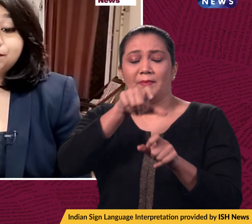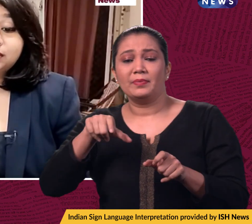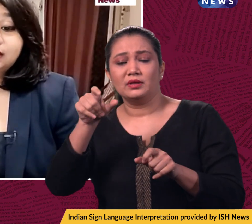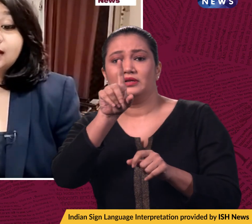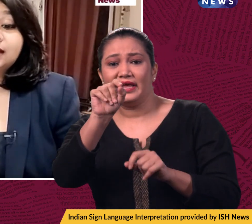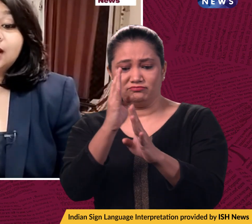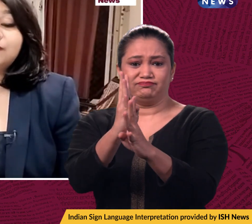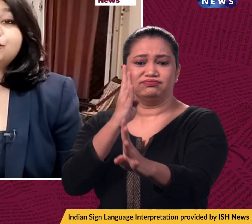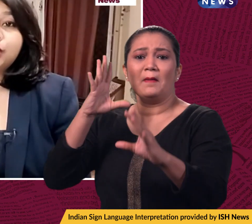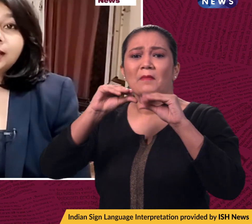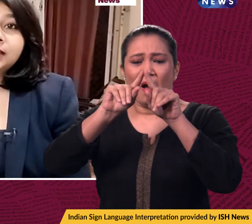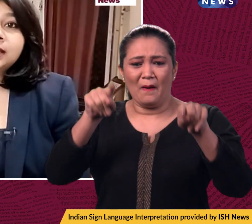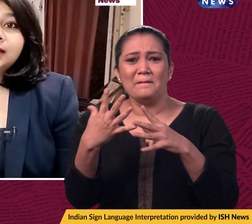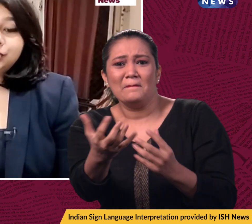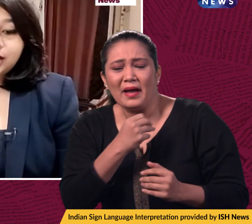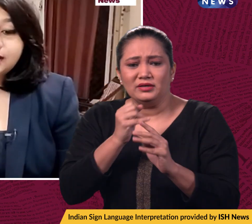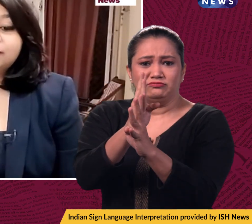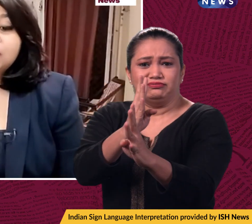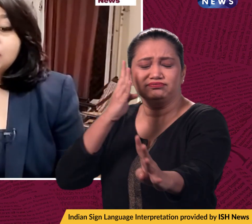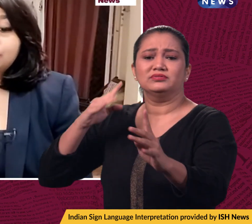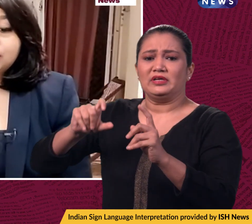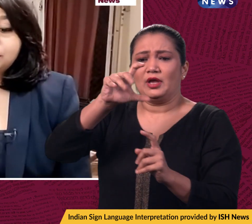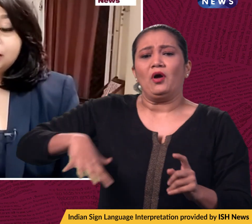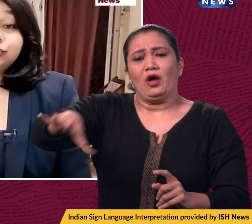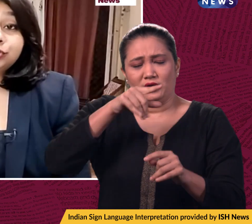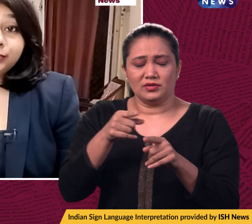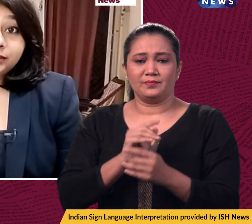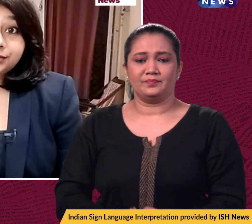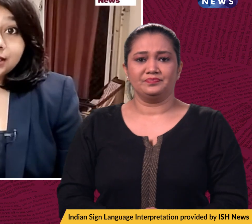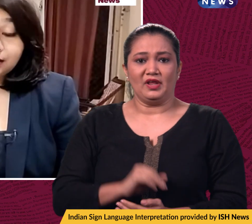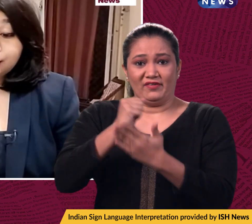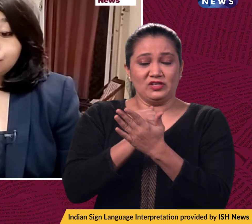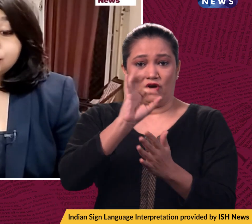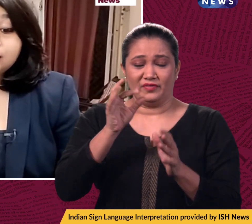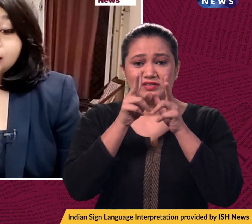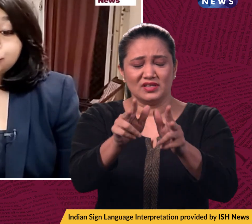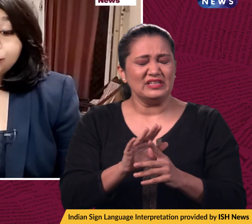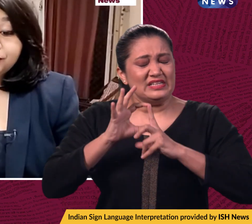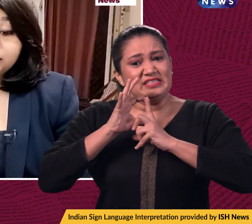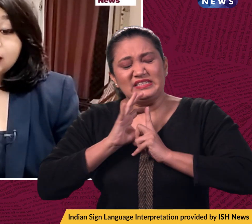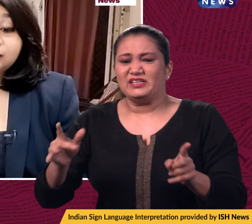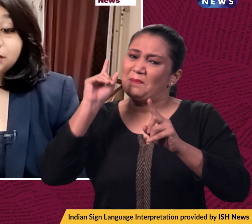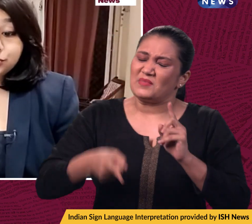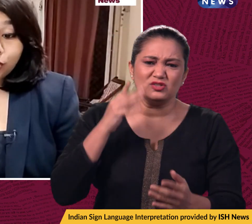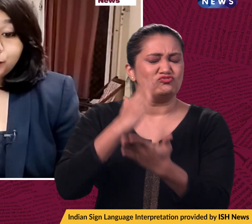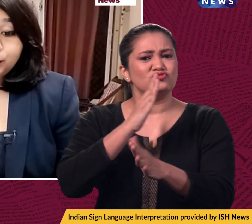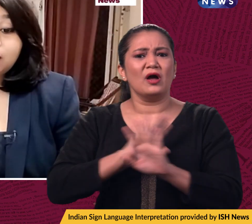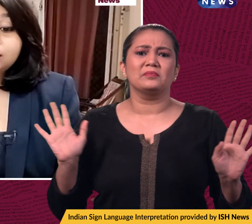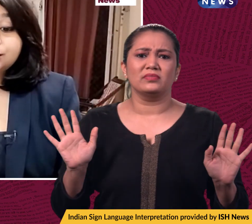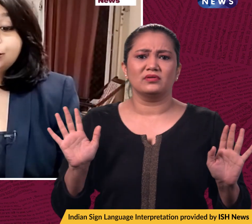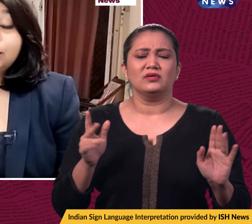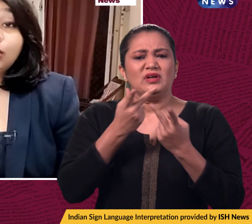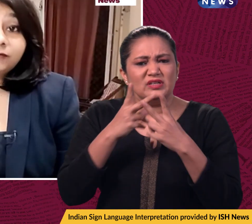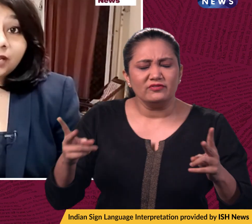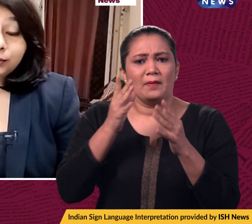10 people standing in line for bread in Chernihiv. Now, the embassy took to Twitter to say, and I quote, "Such horrific attacks must stop. We